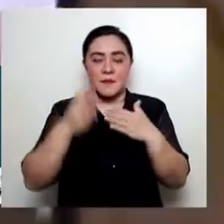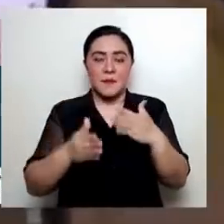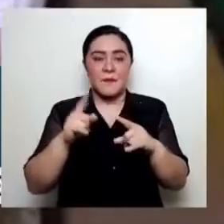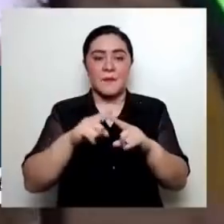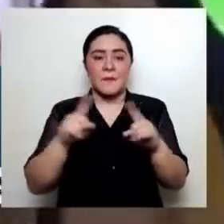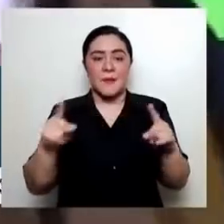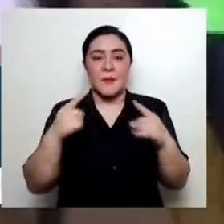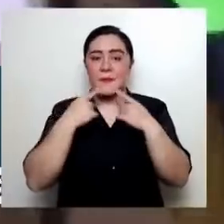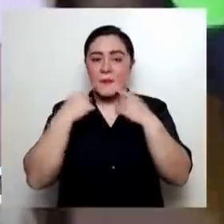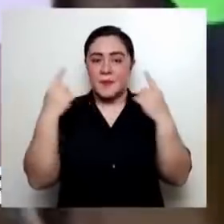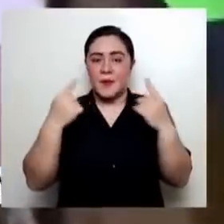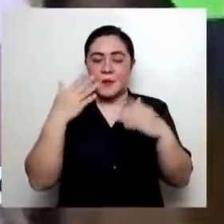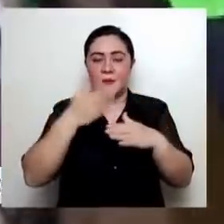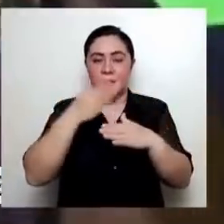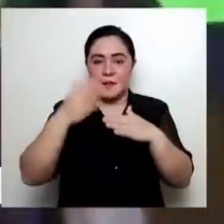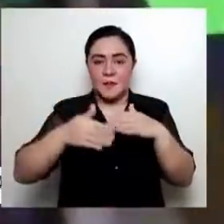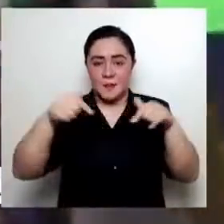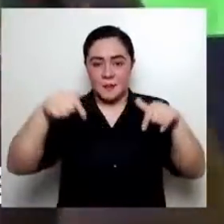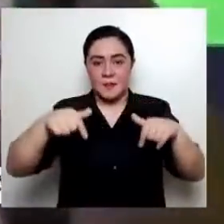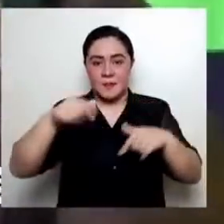before the end of the month.